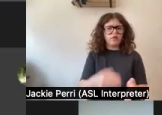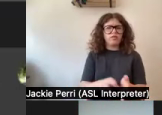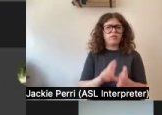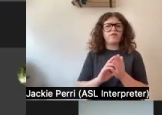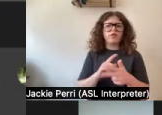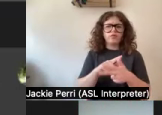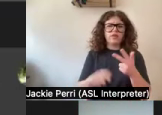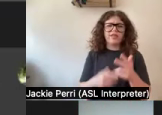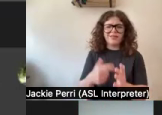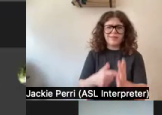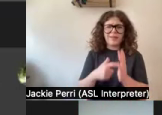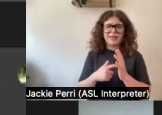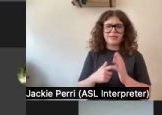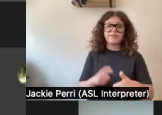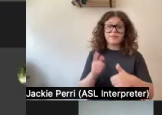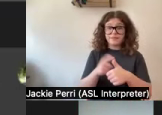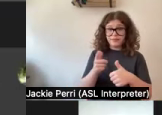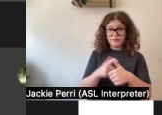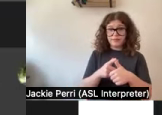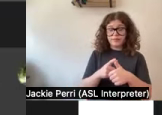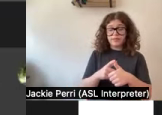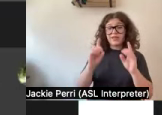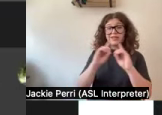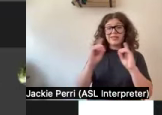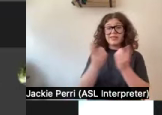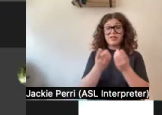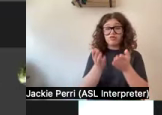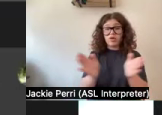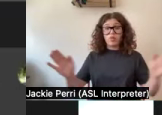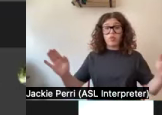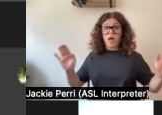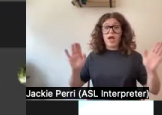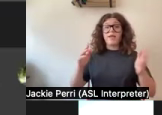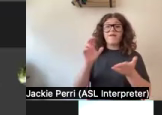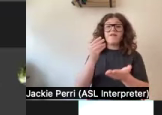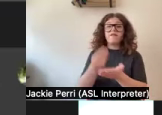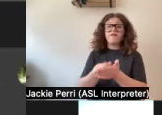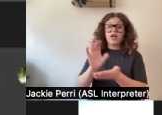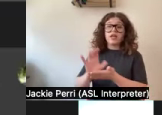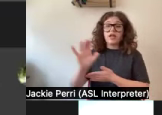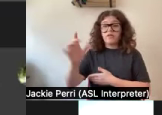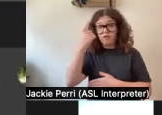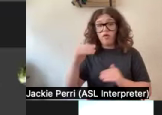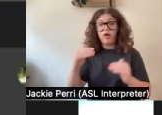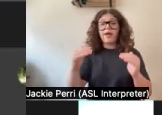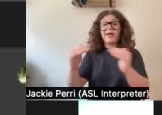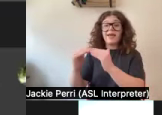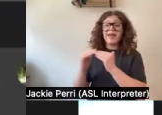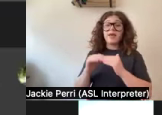campaign. The first demand is district-wide funding for equal access to sex